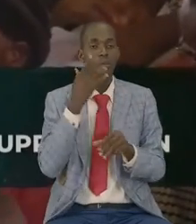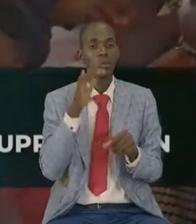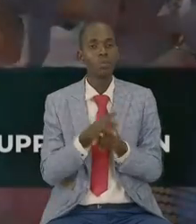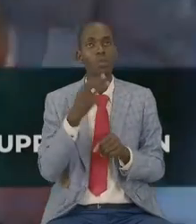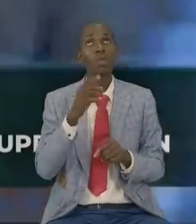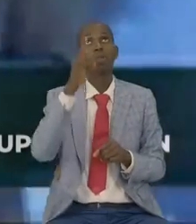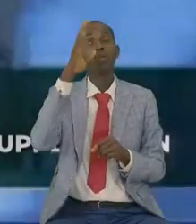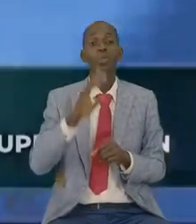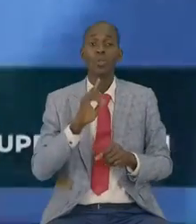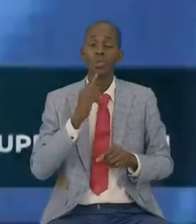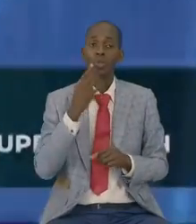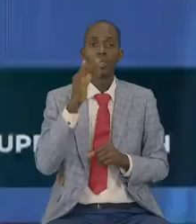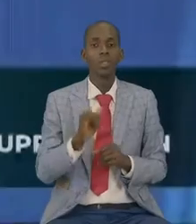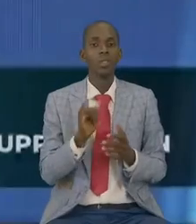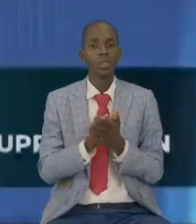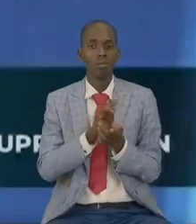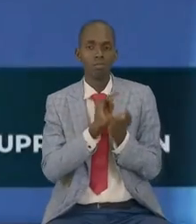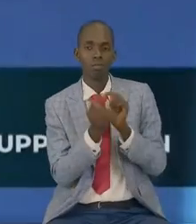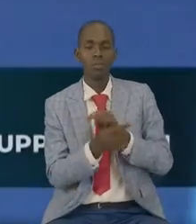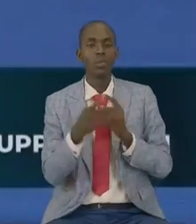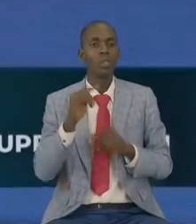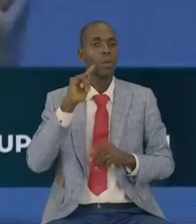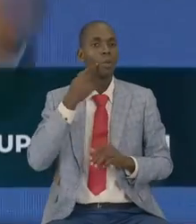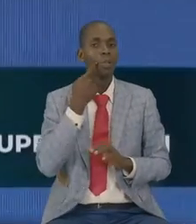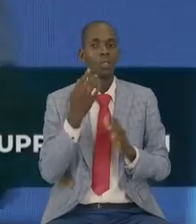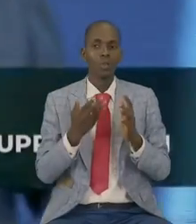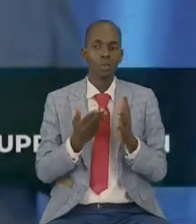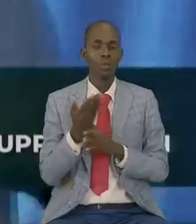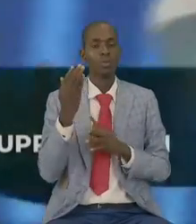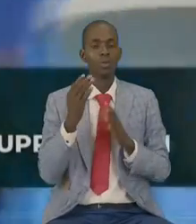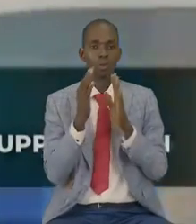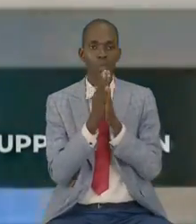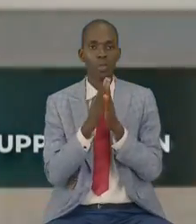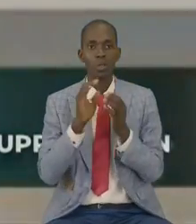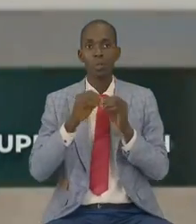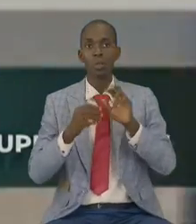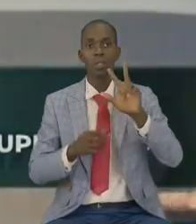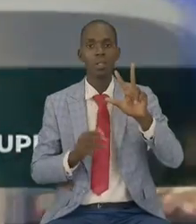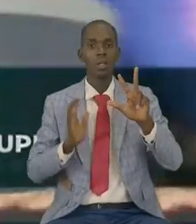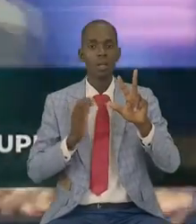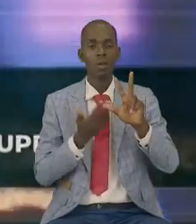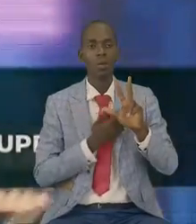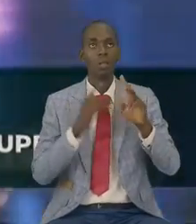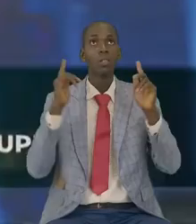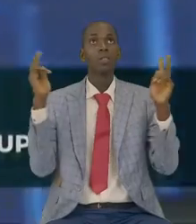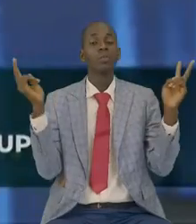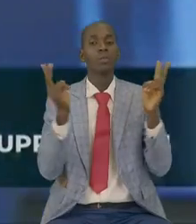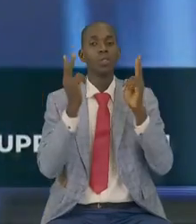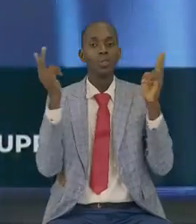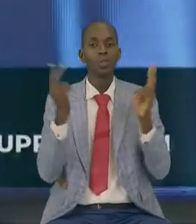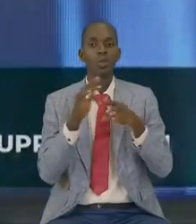supplication, the bitter water was transformed. Number three, our triumph over